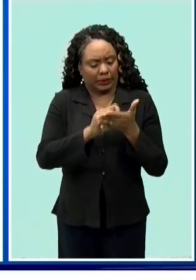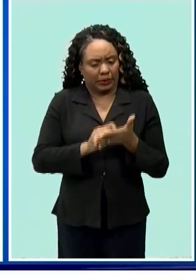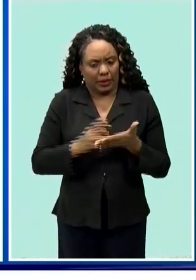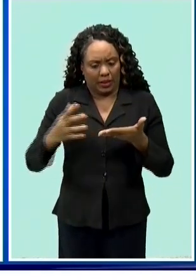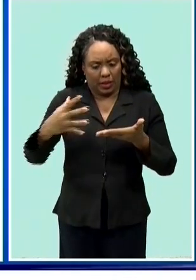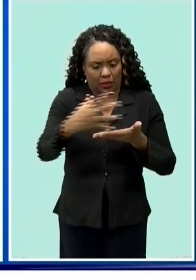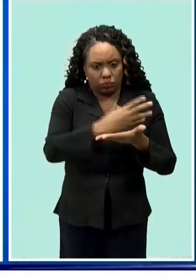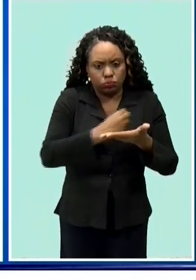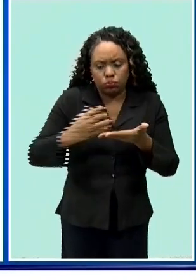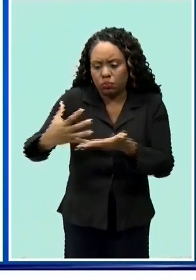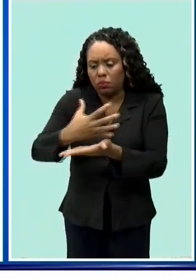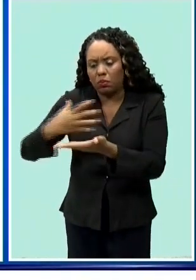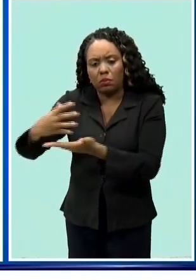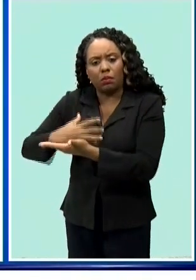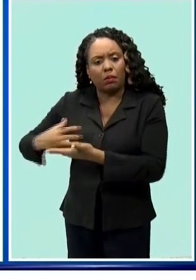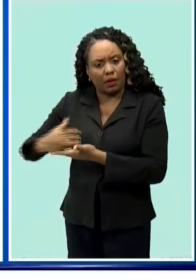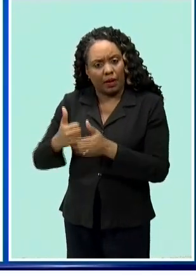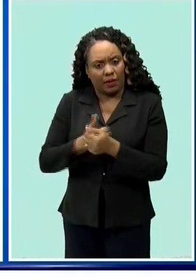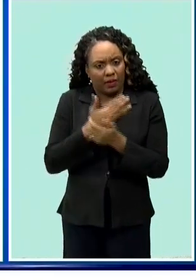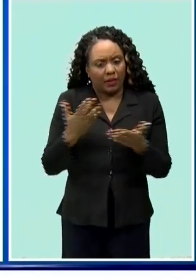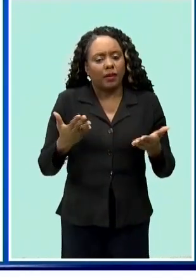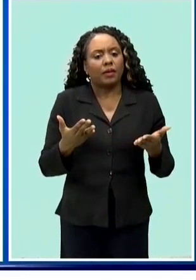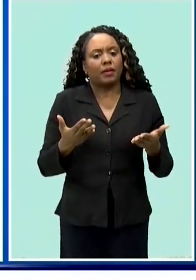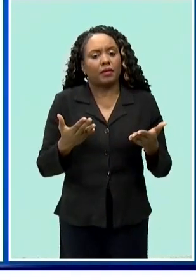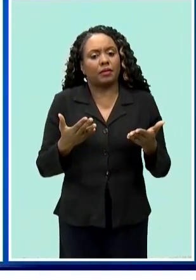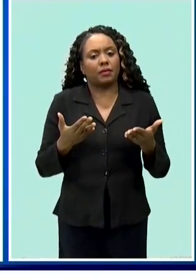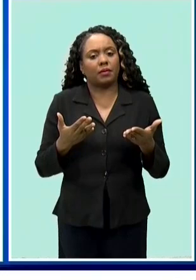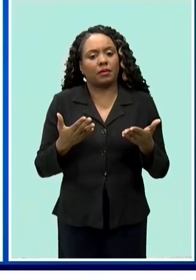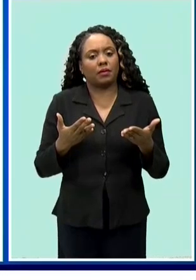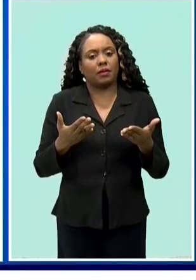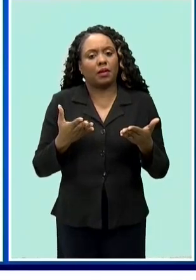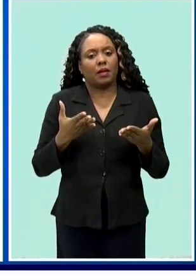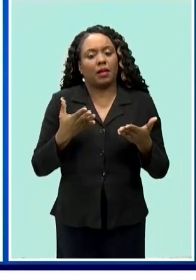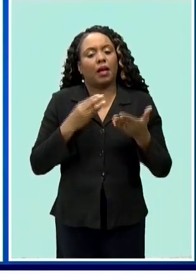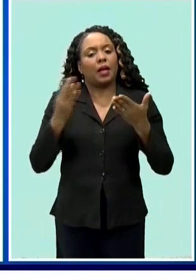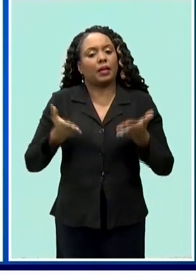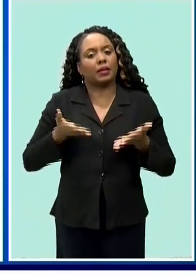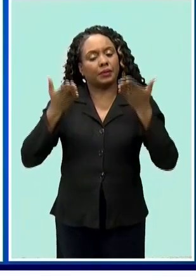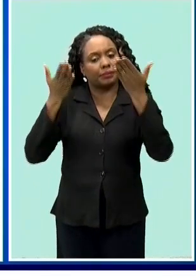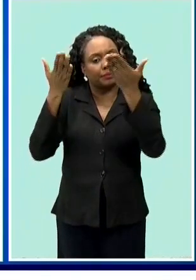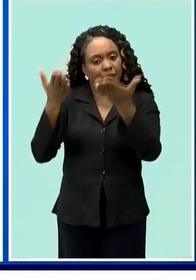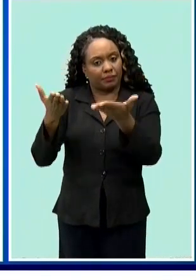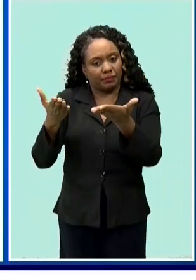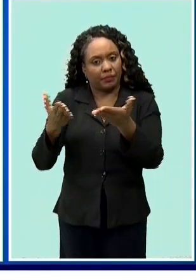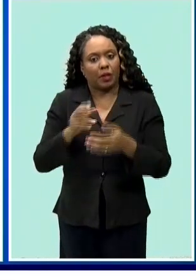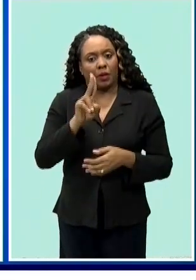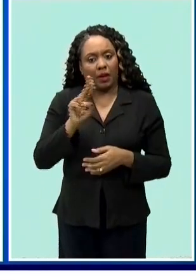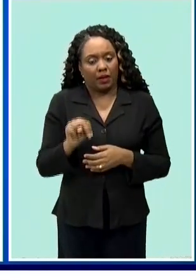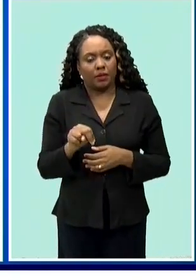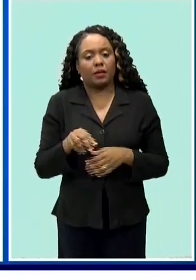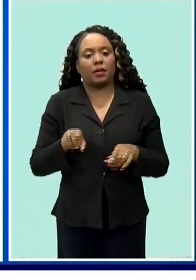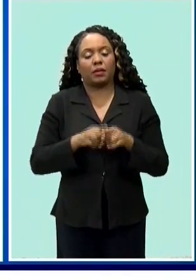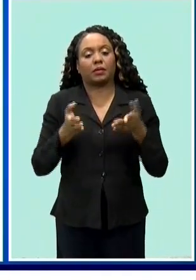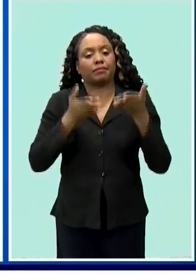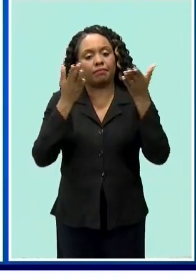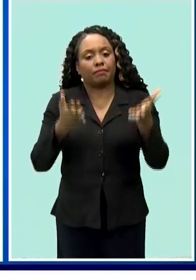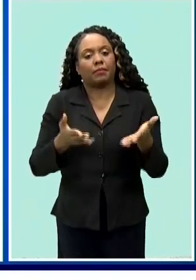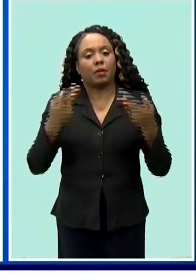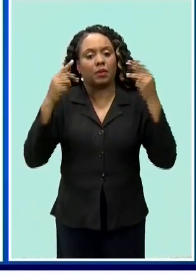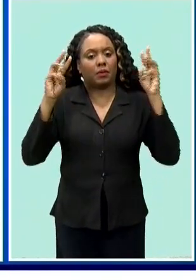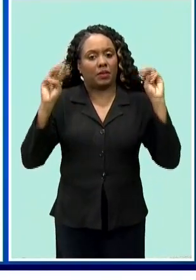discussed at the conference to the member states of the United Nations and also to the Prime Minister of Barbados and